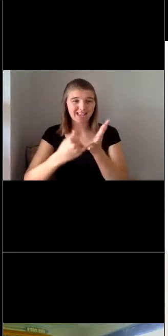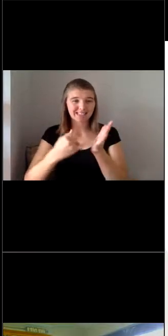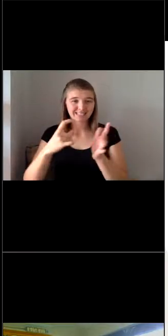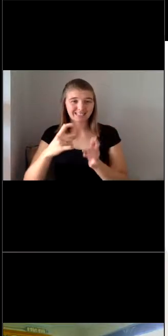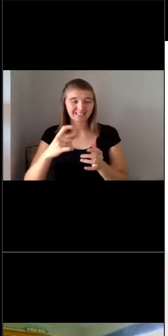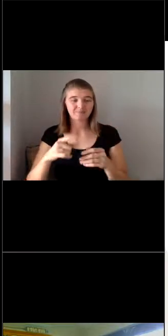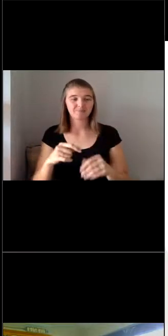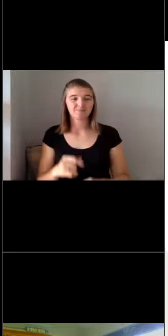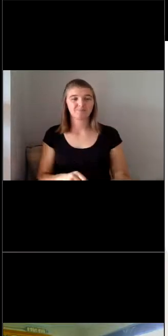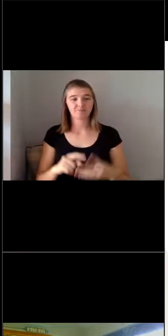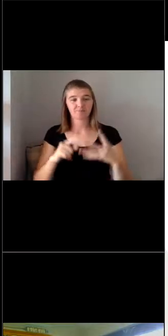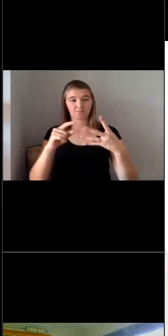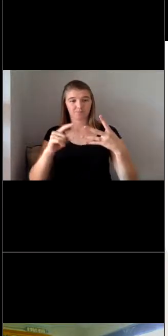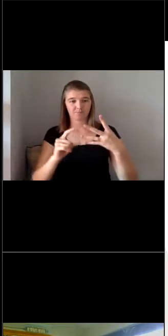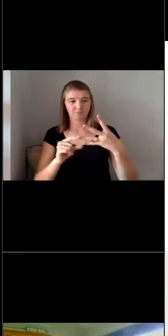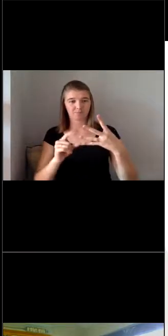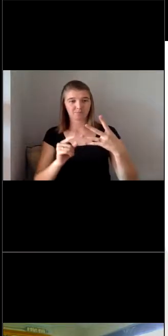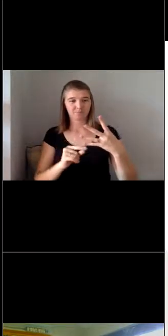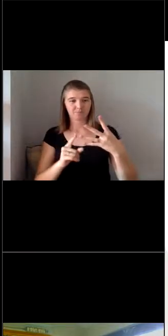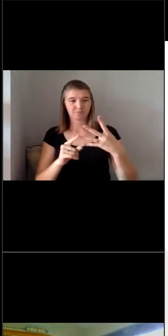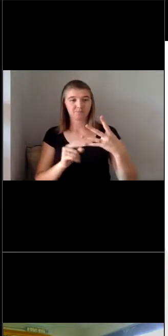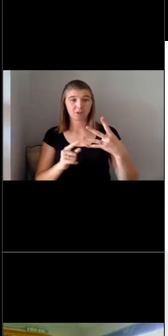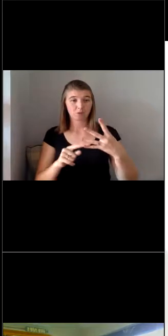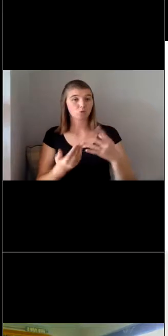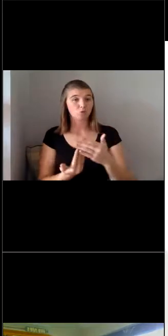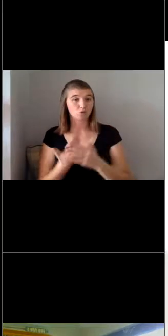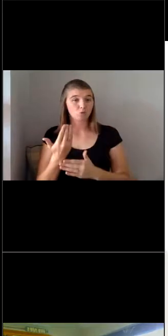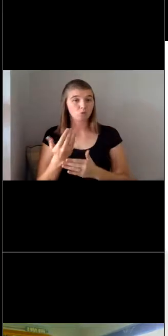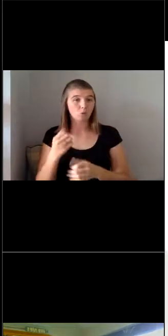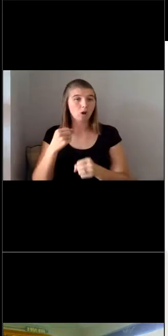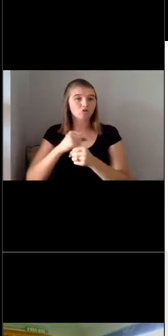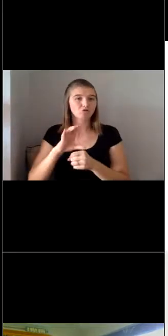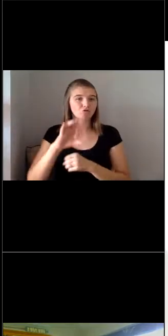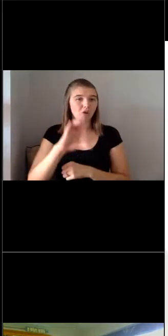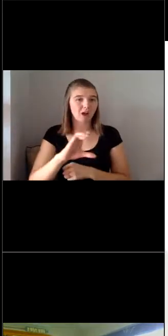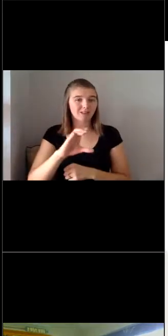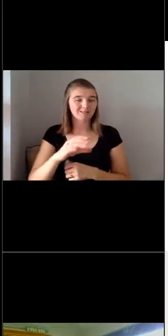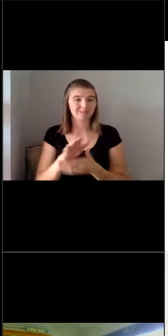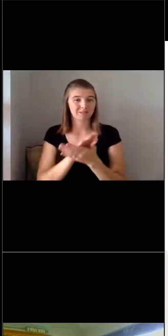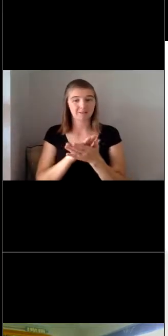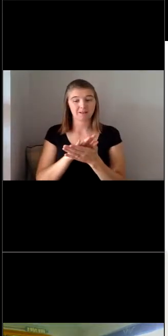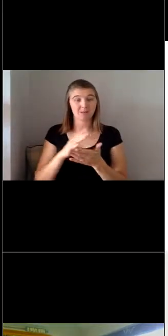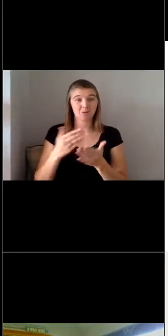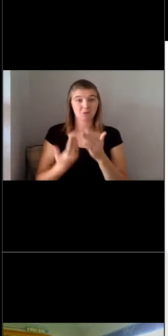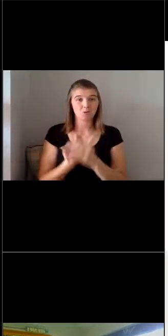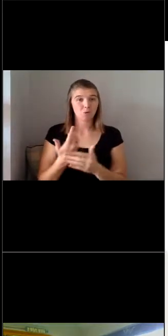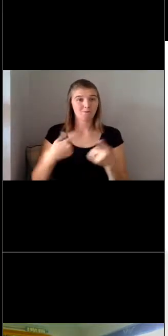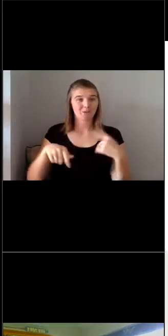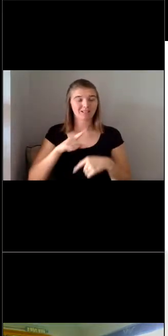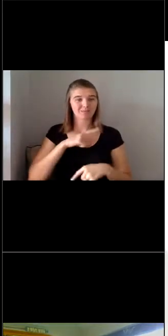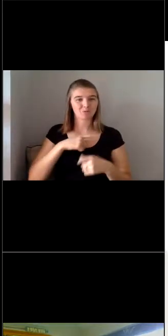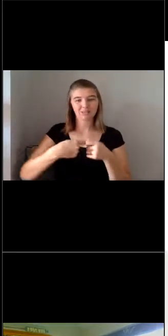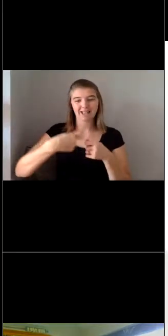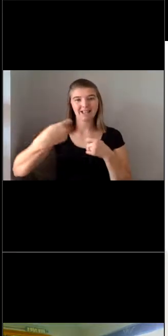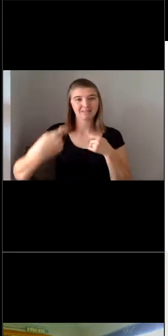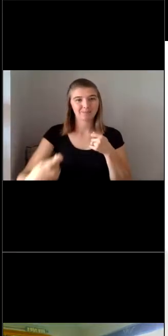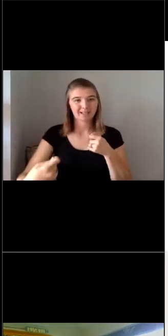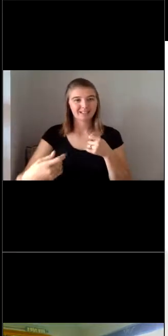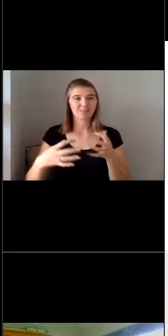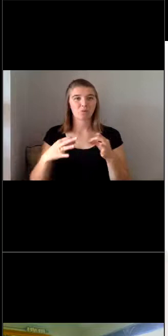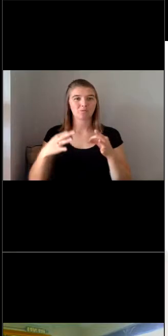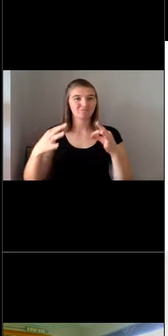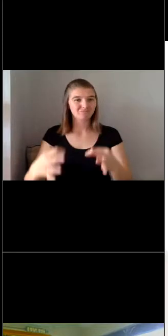are new for us, and these are RSC grants that have been extended and expanded given what's been happening in the world